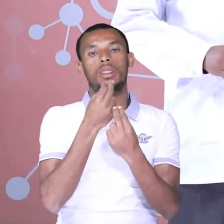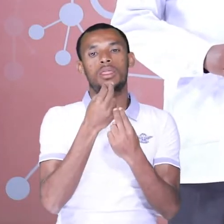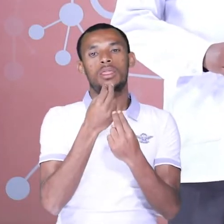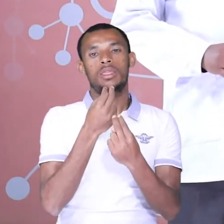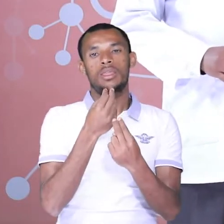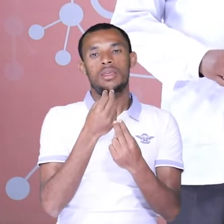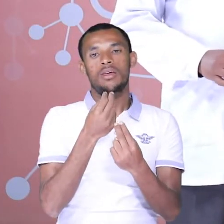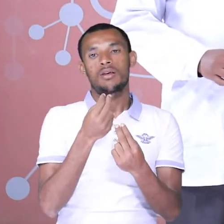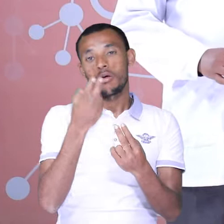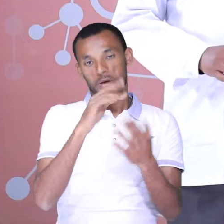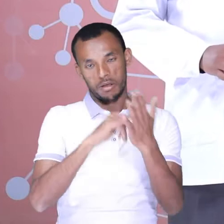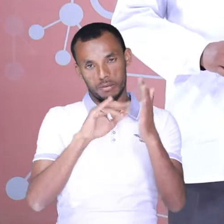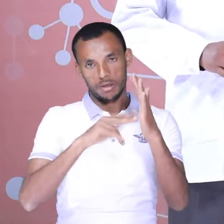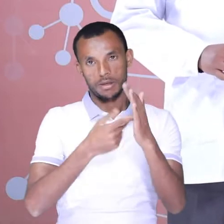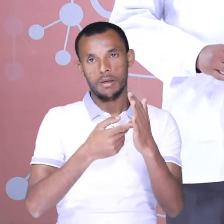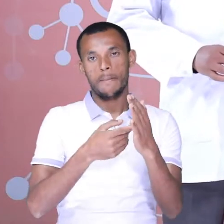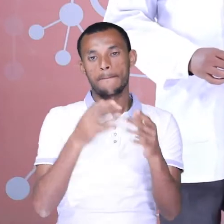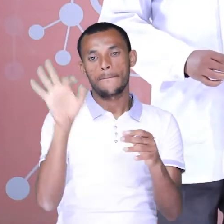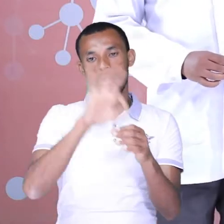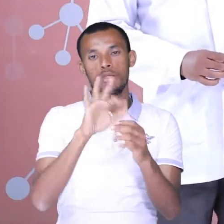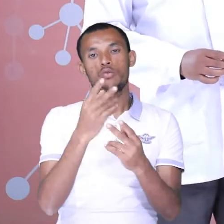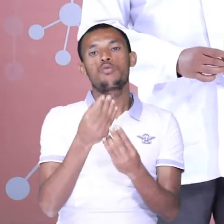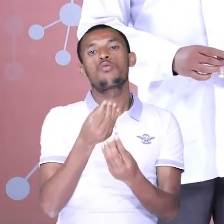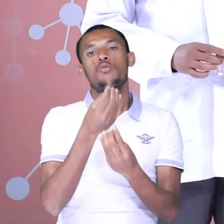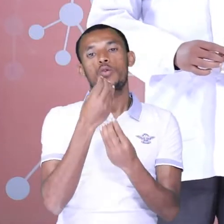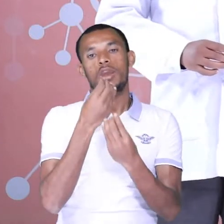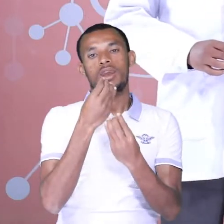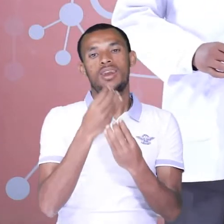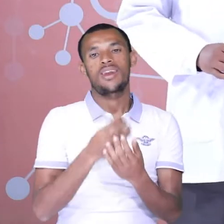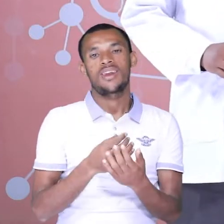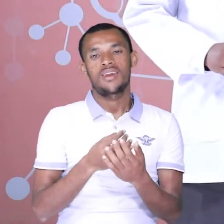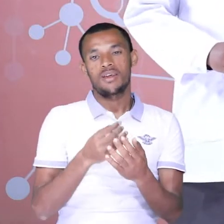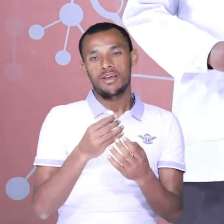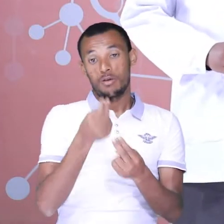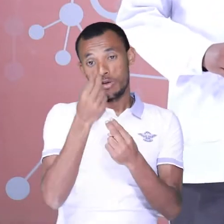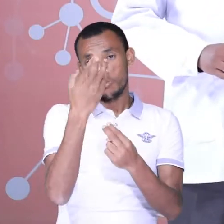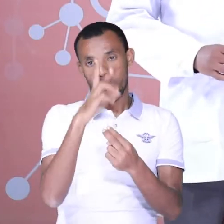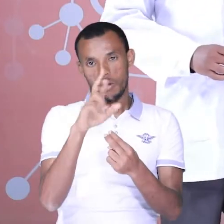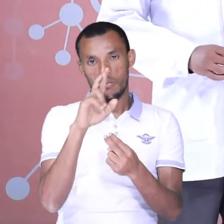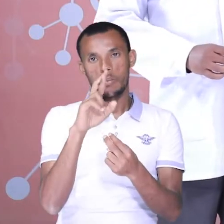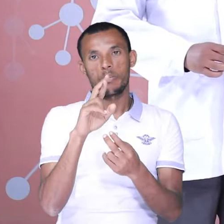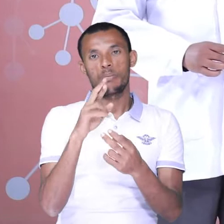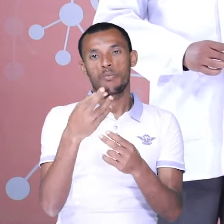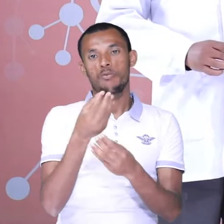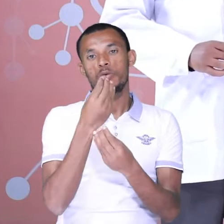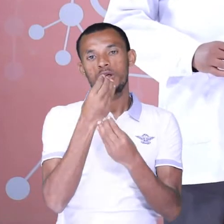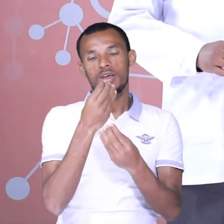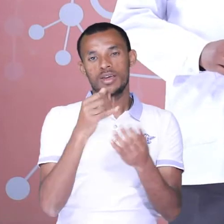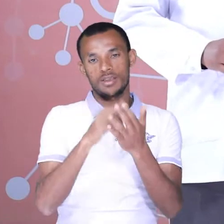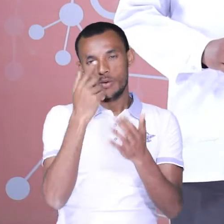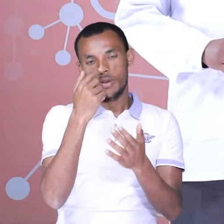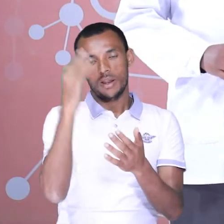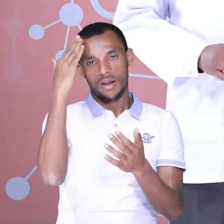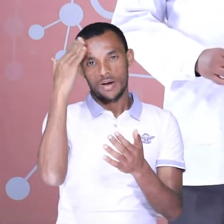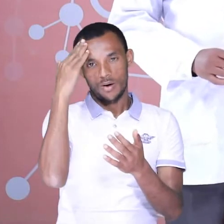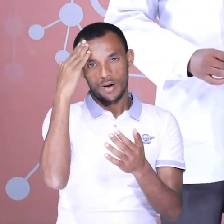what you call plant food, the major plant nutrients, and which are commonly known